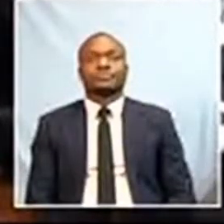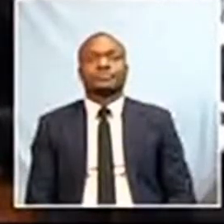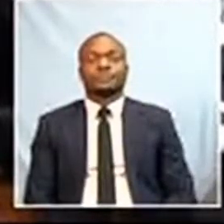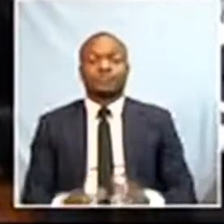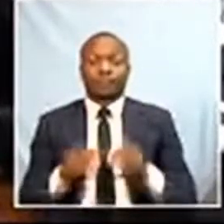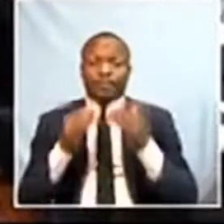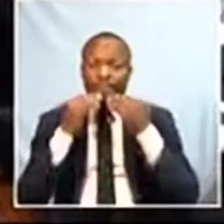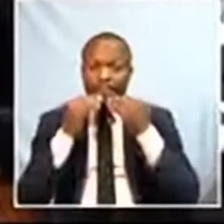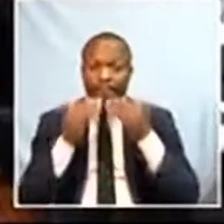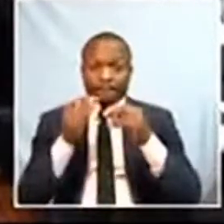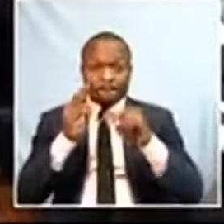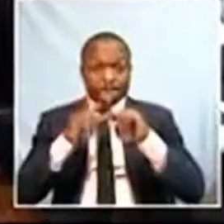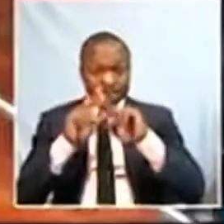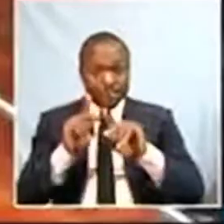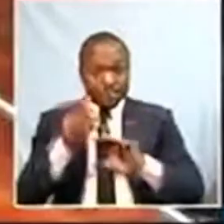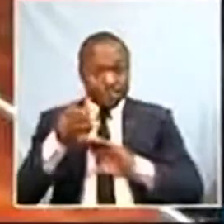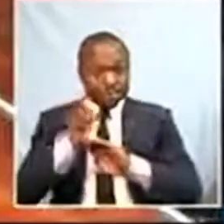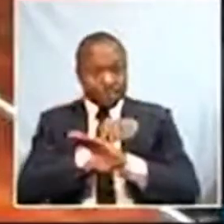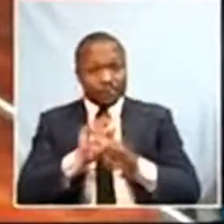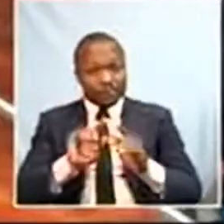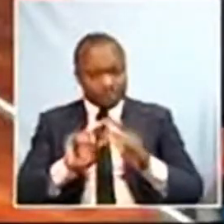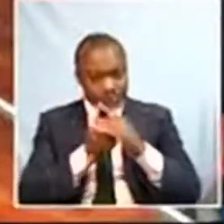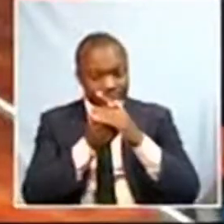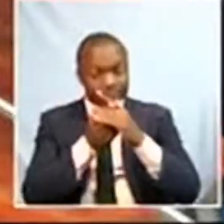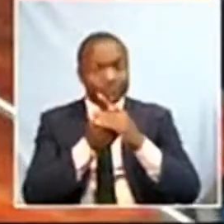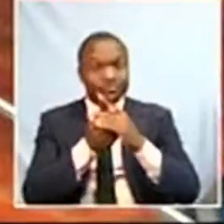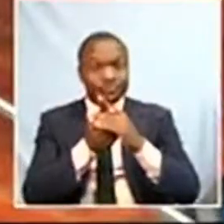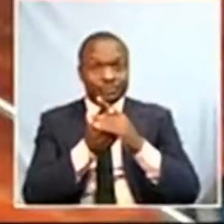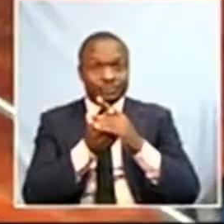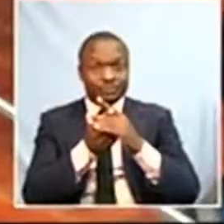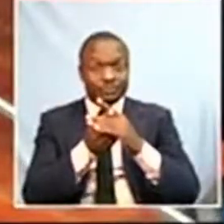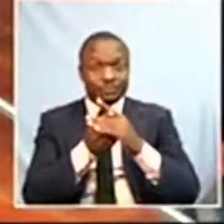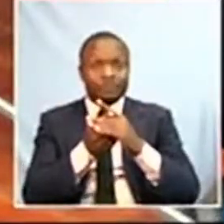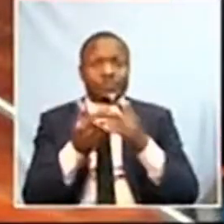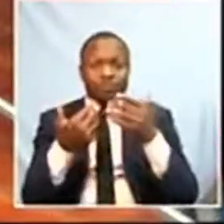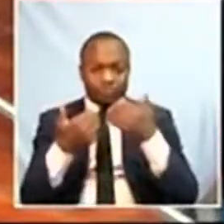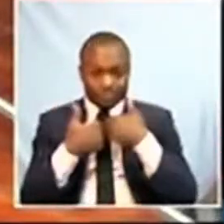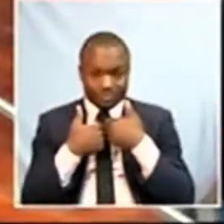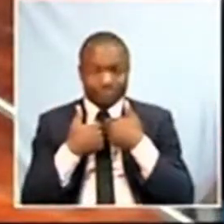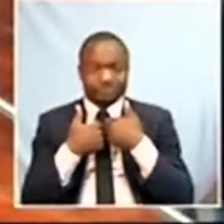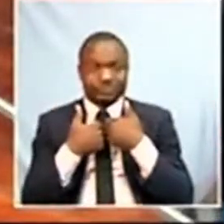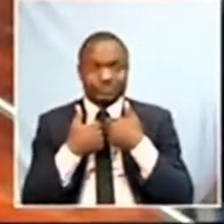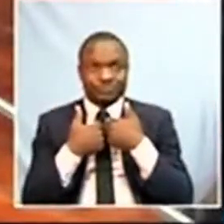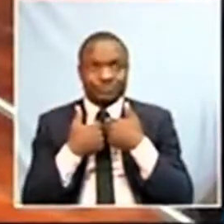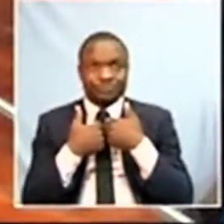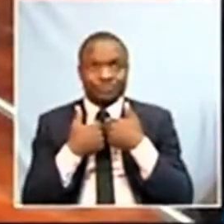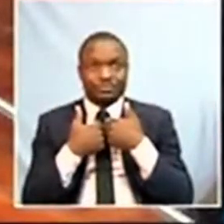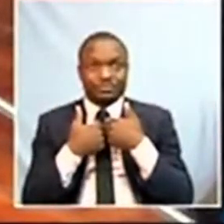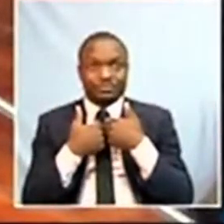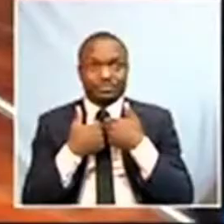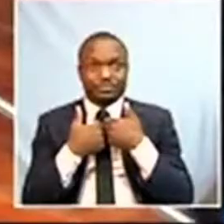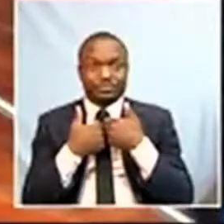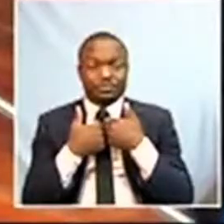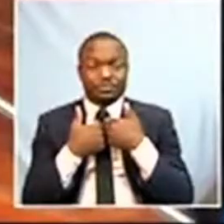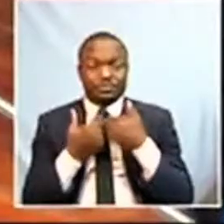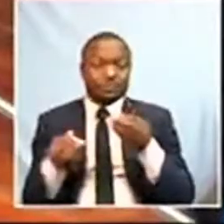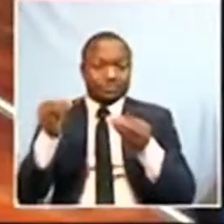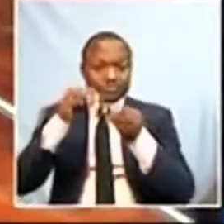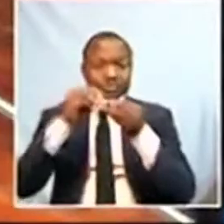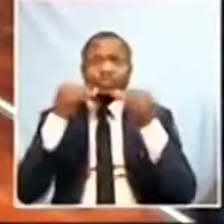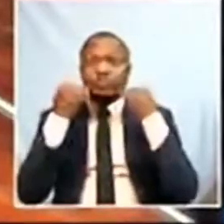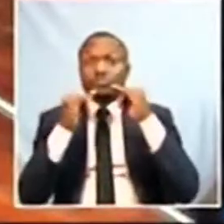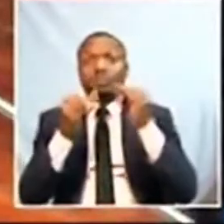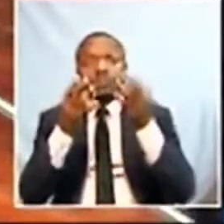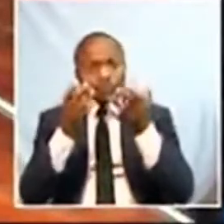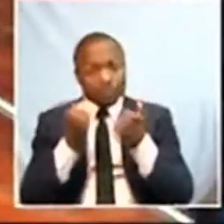Thank you, Chair. Before I commence, Chair, we are in possession of an addendum which we would